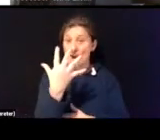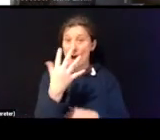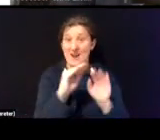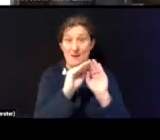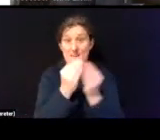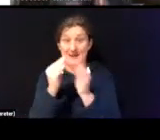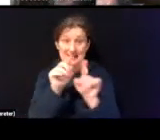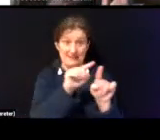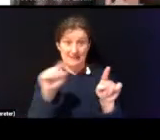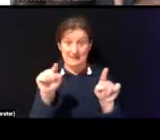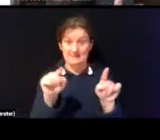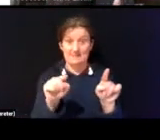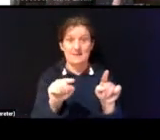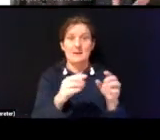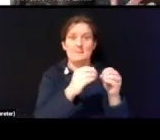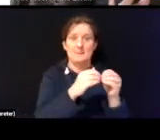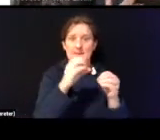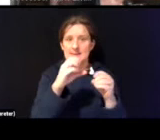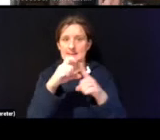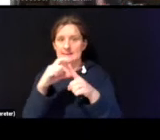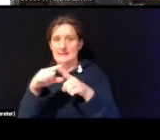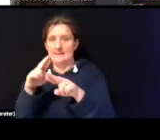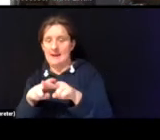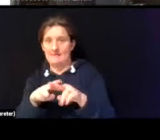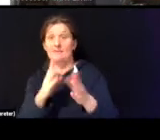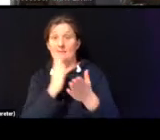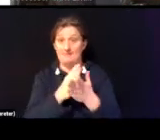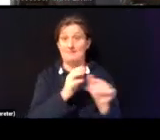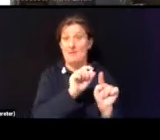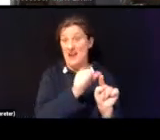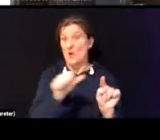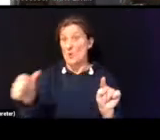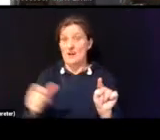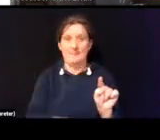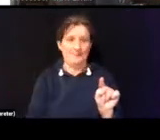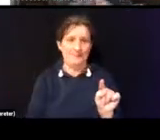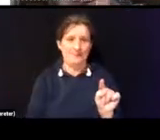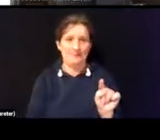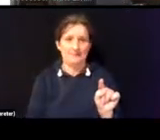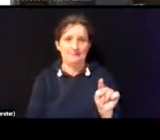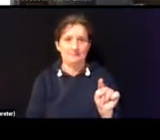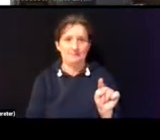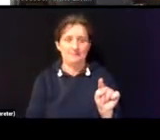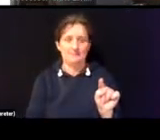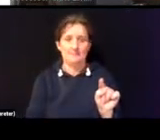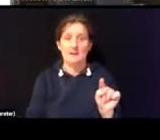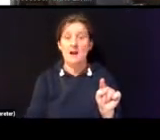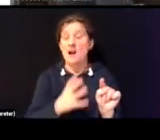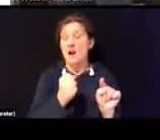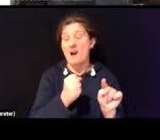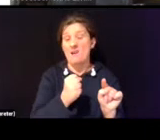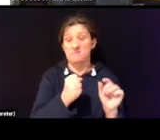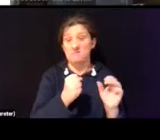F. Luckily, they're arranged in that order. And what's exciting about these planets is that there's a pattern to